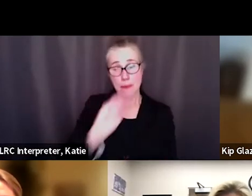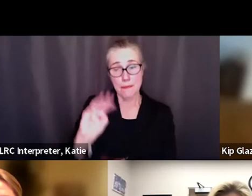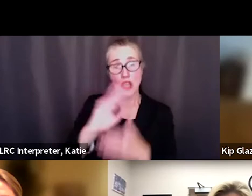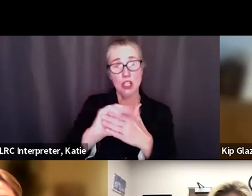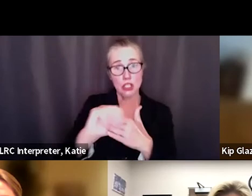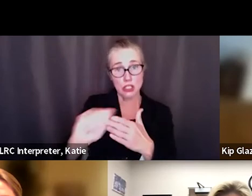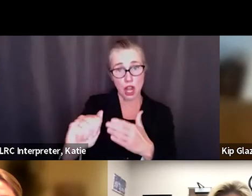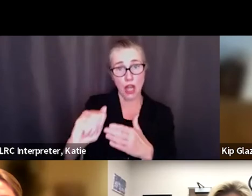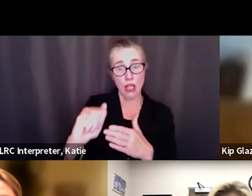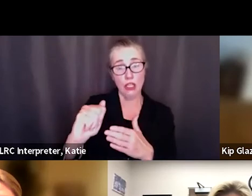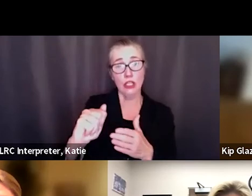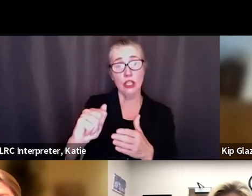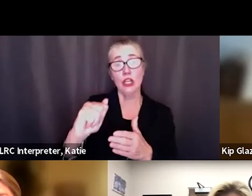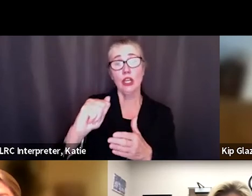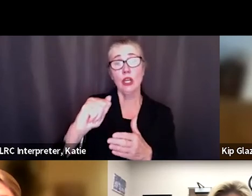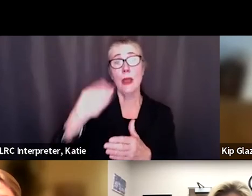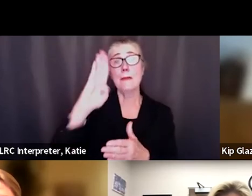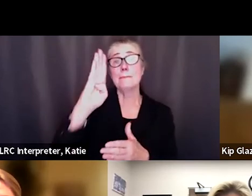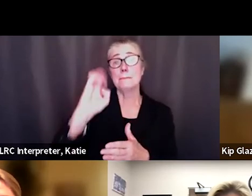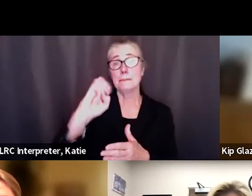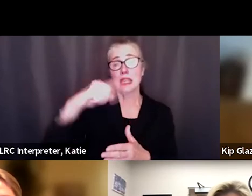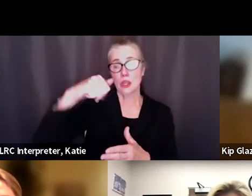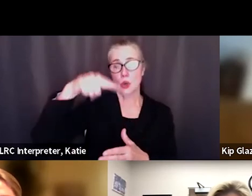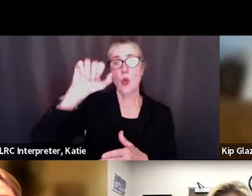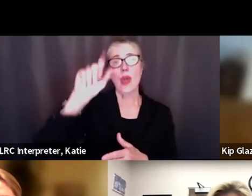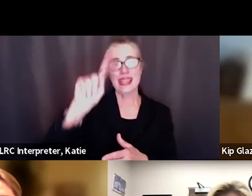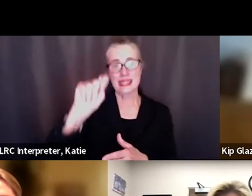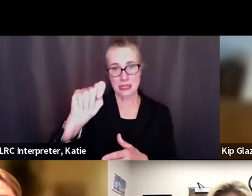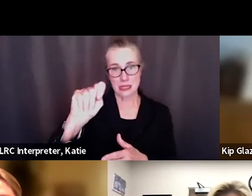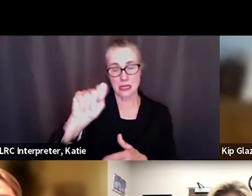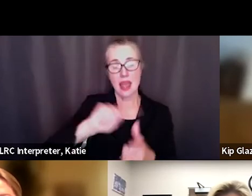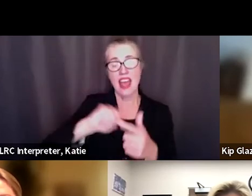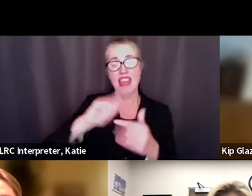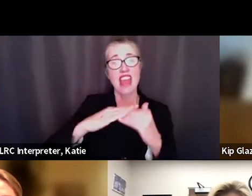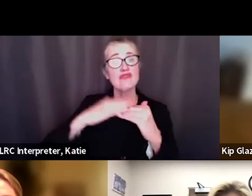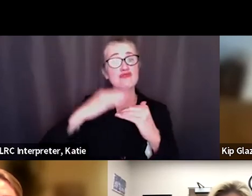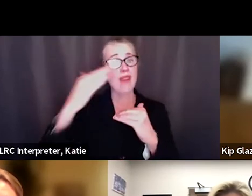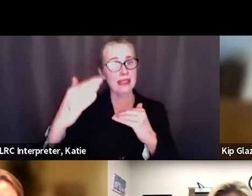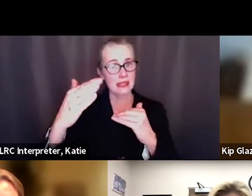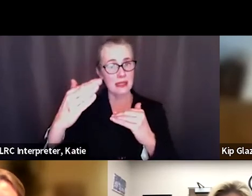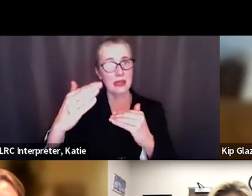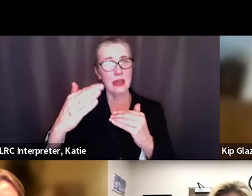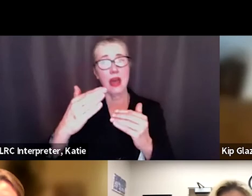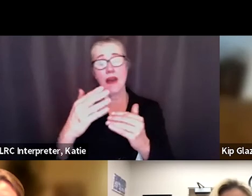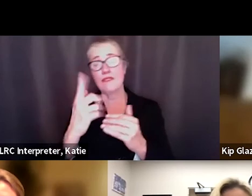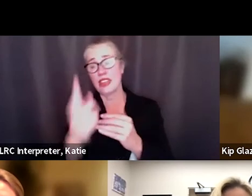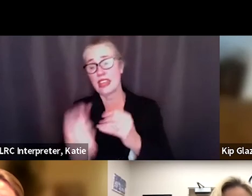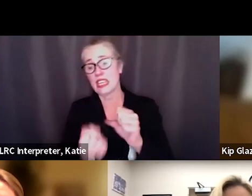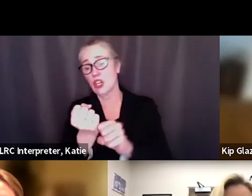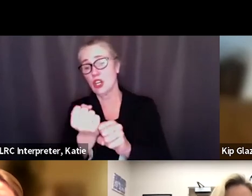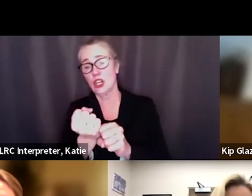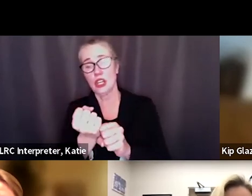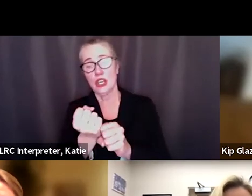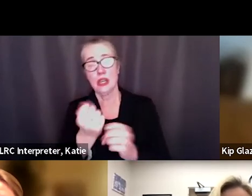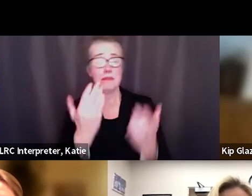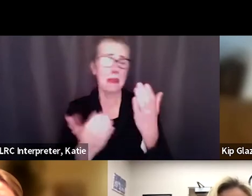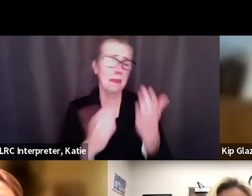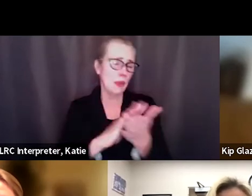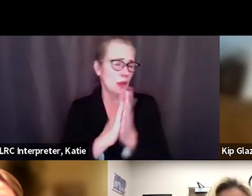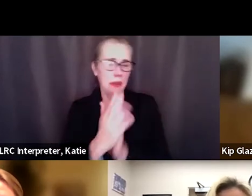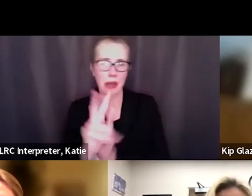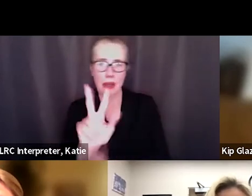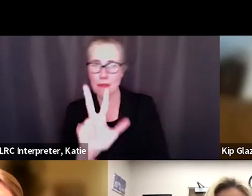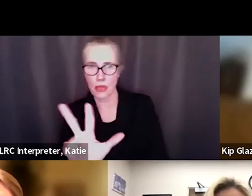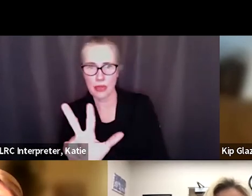the second year to to raise the additional funds that are needed to get us over the goal line it may end up stretching to three but our our plan is a